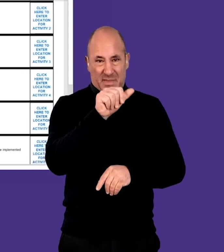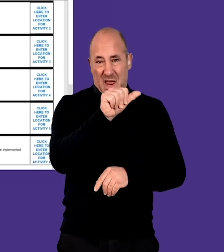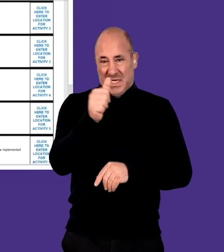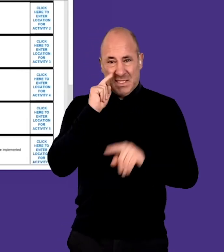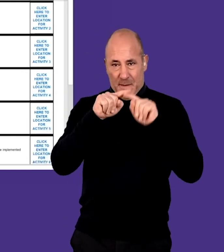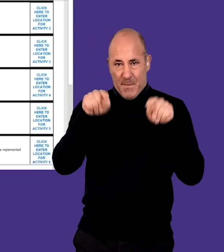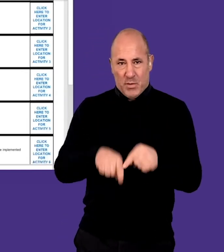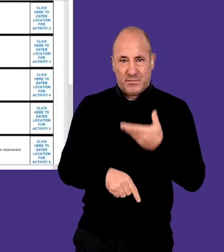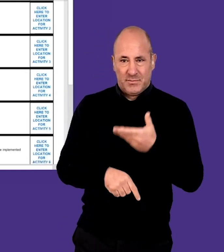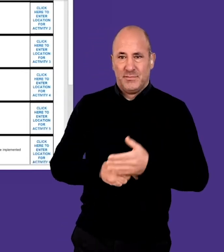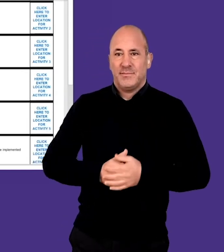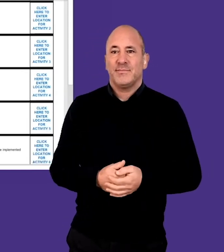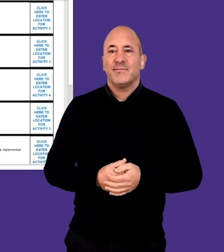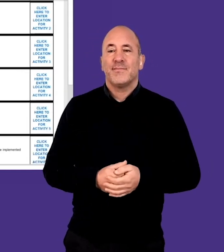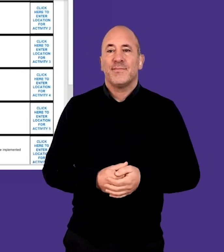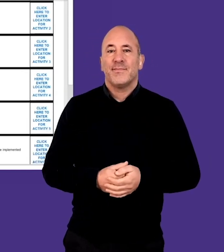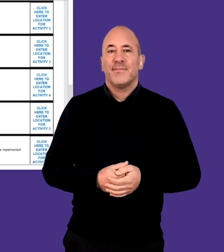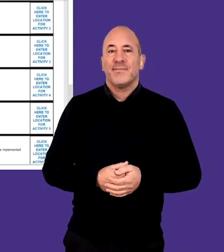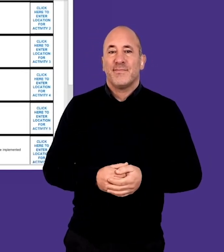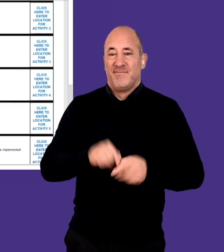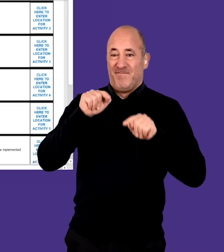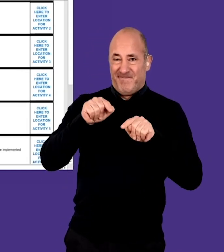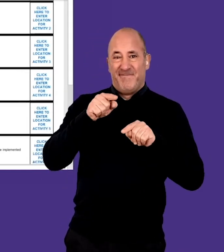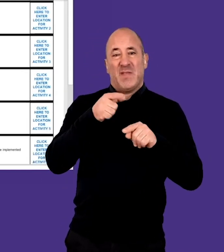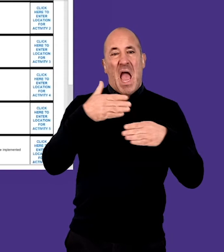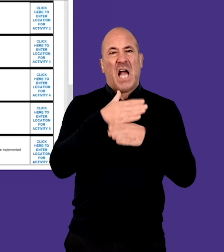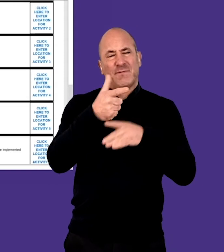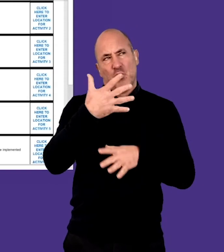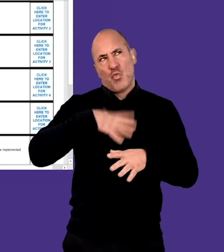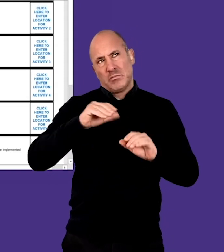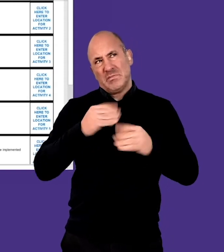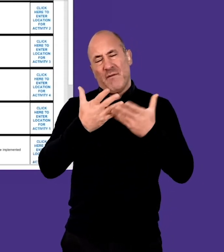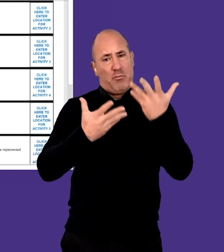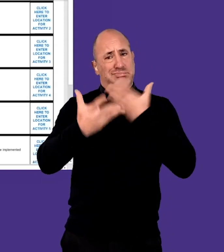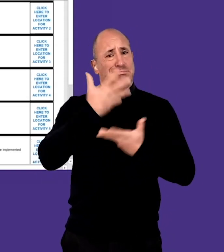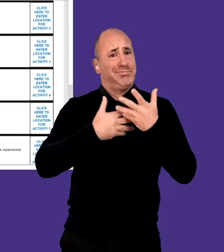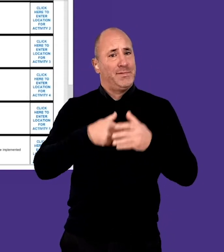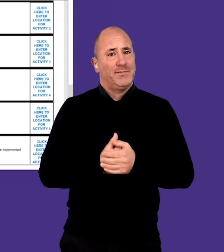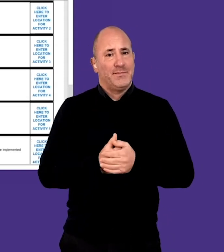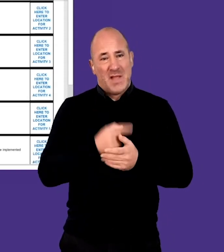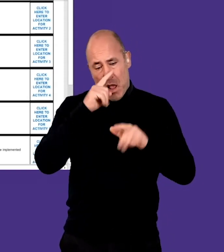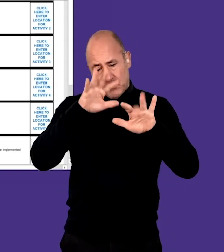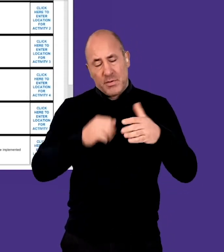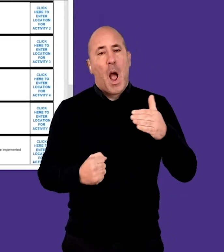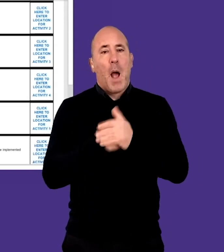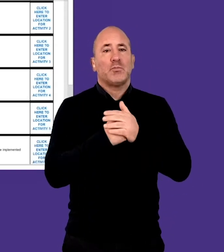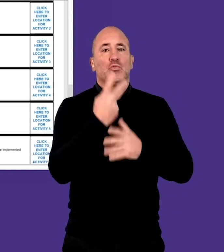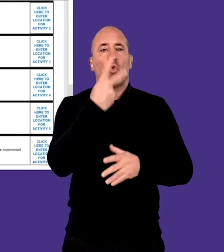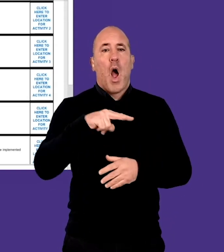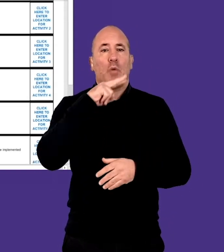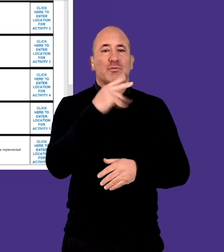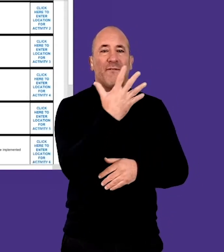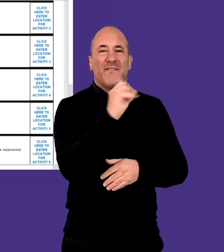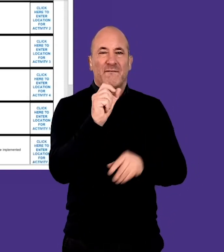selected an investment principle, use this box here to tell us about the activity you plan to deliver. You have